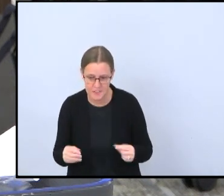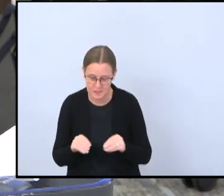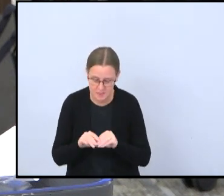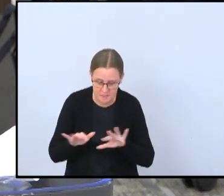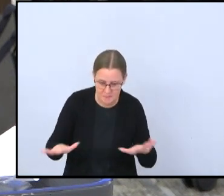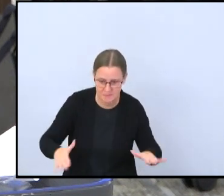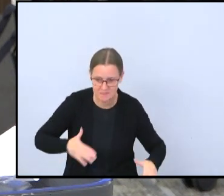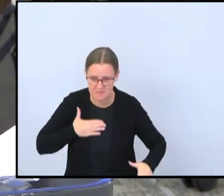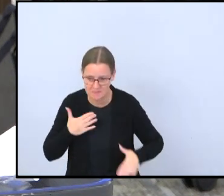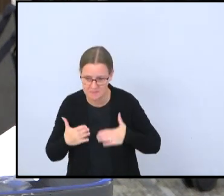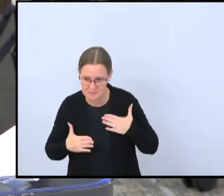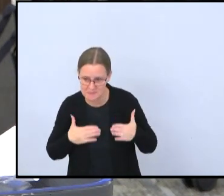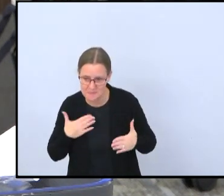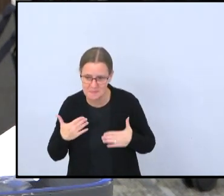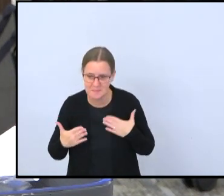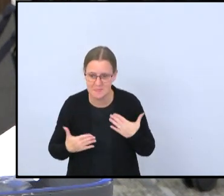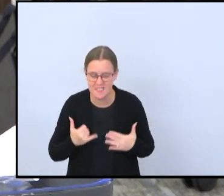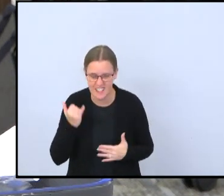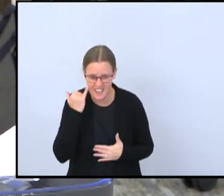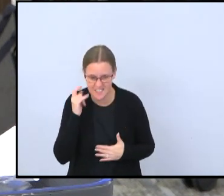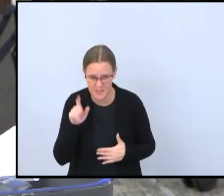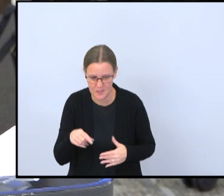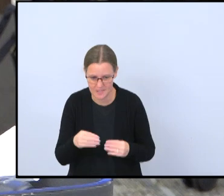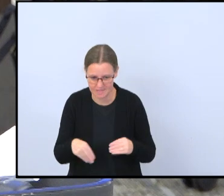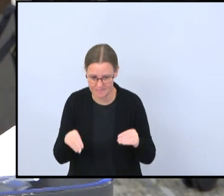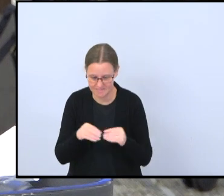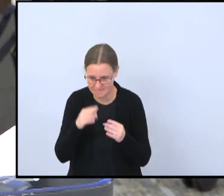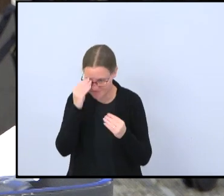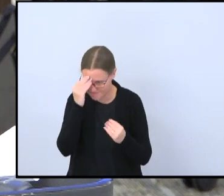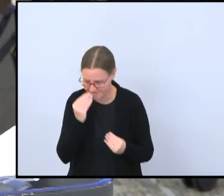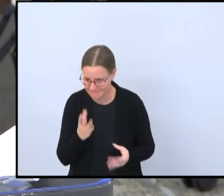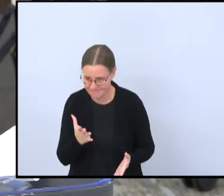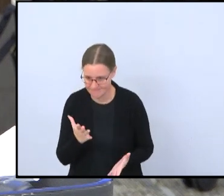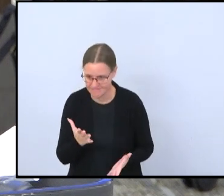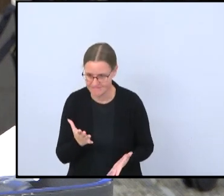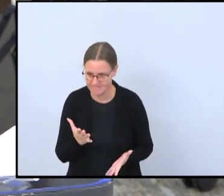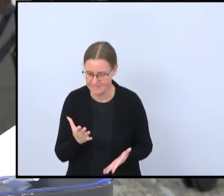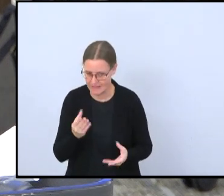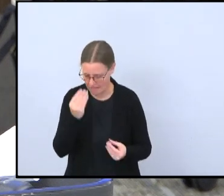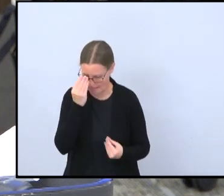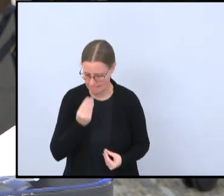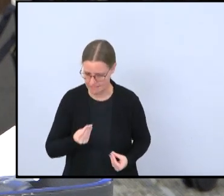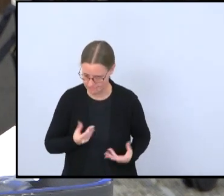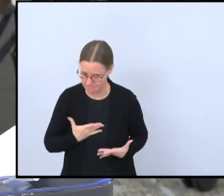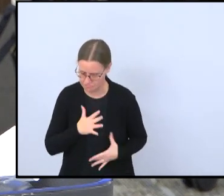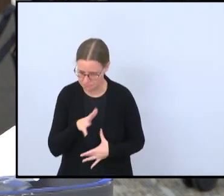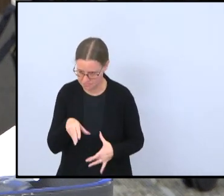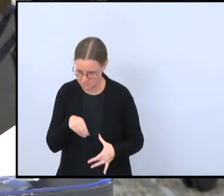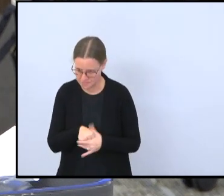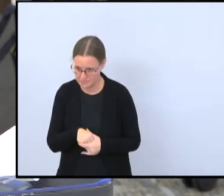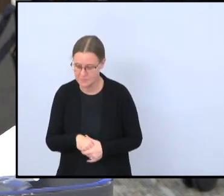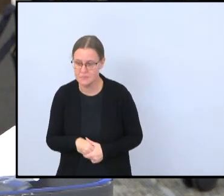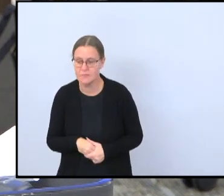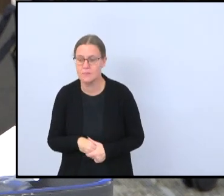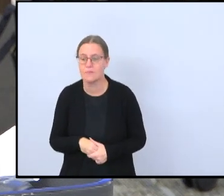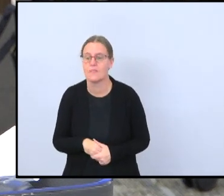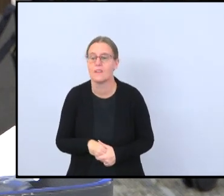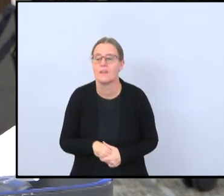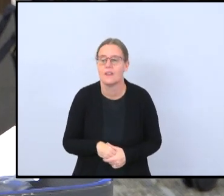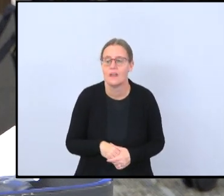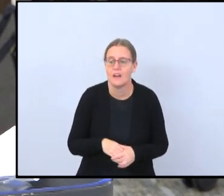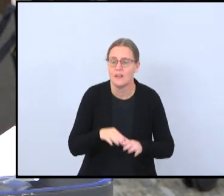the district, please let us know if you need any more information to be able to join in that opportunity. Our Waco ISD Outstanding Teacher of the